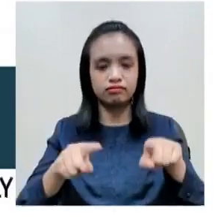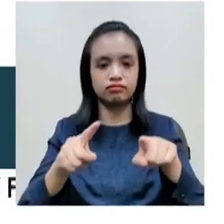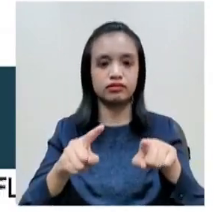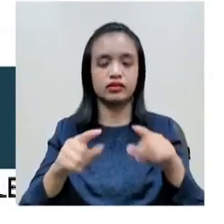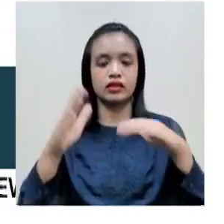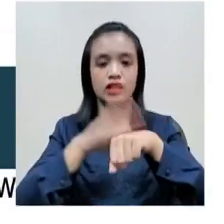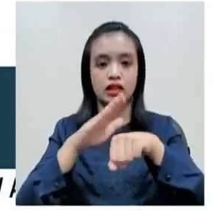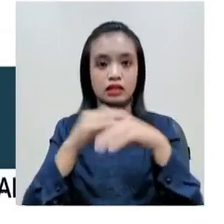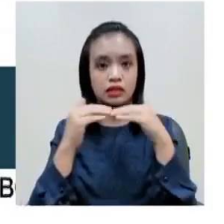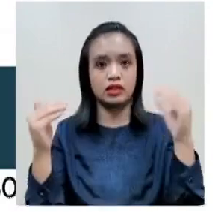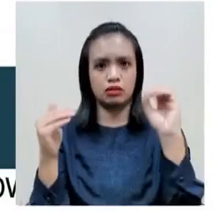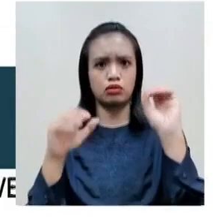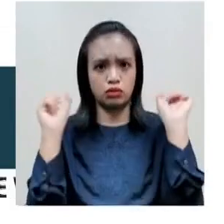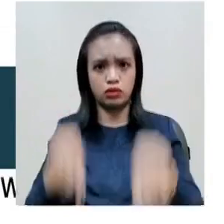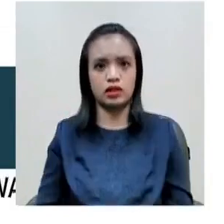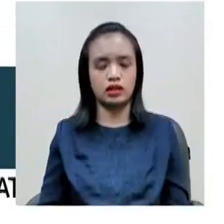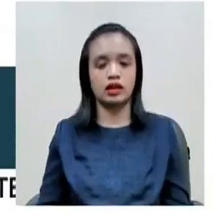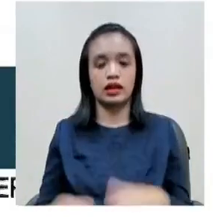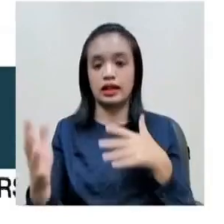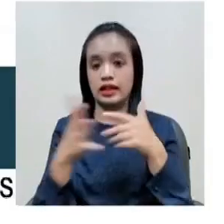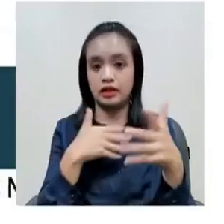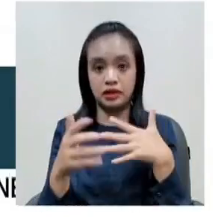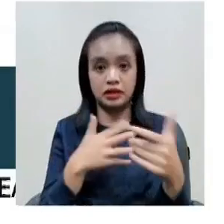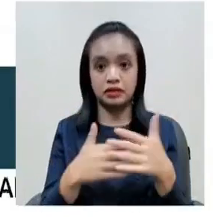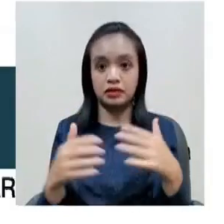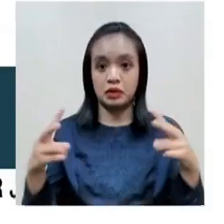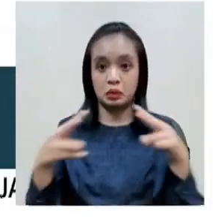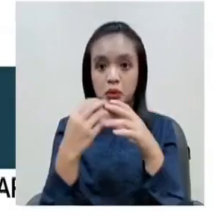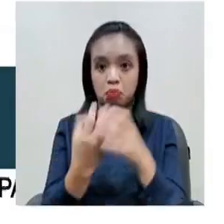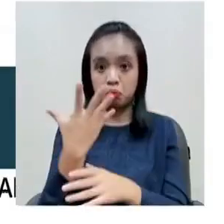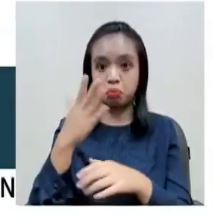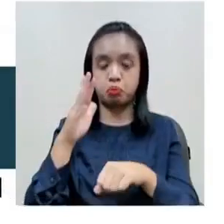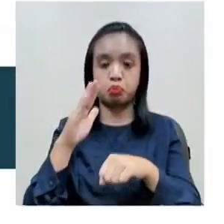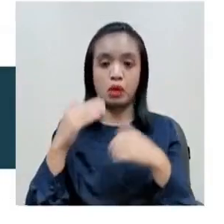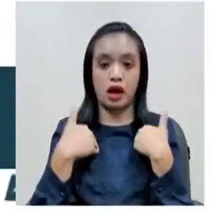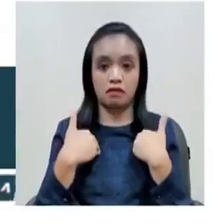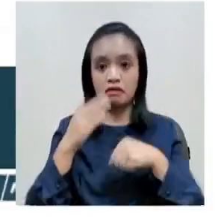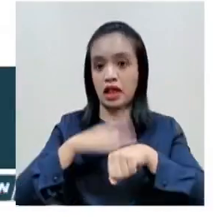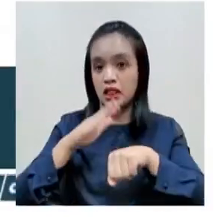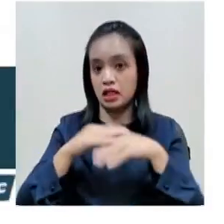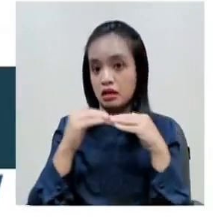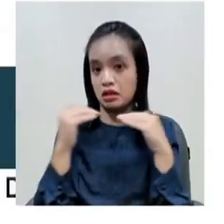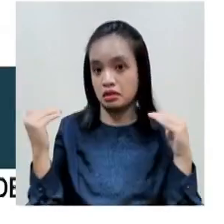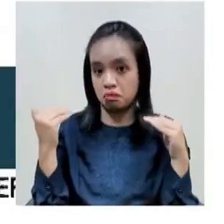zero. Okay. And most especially if the volcano is at alert level, is at heightened